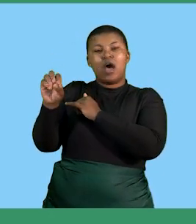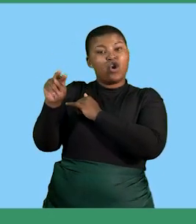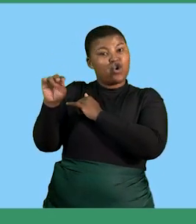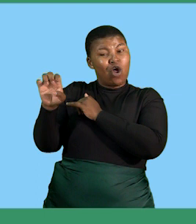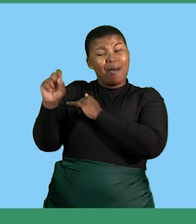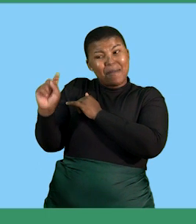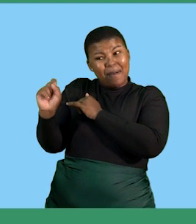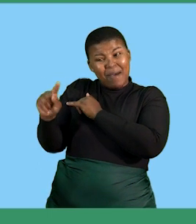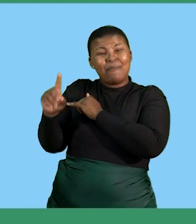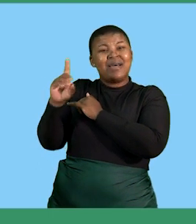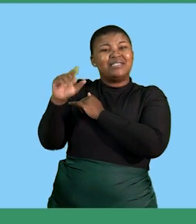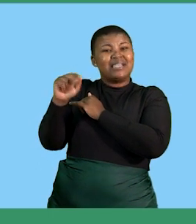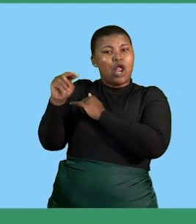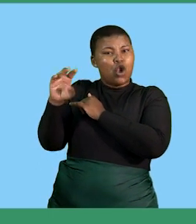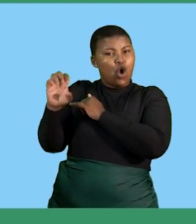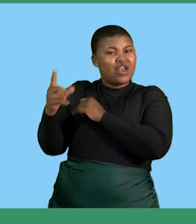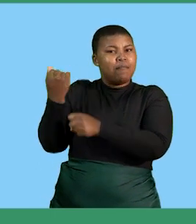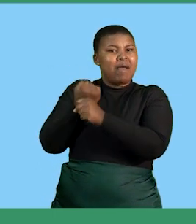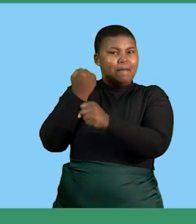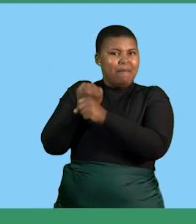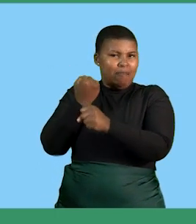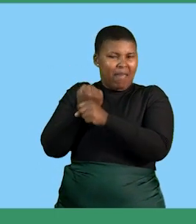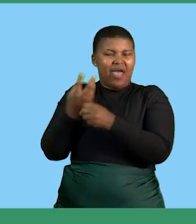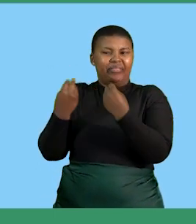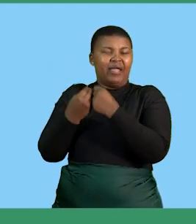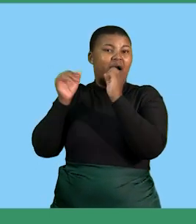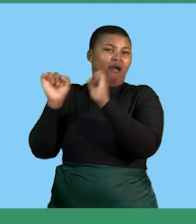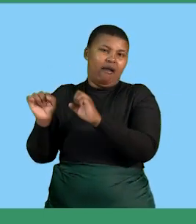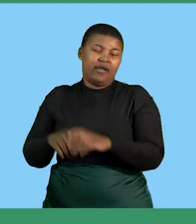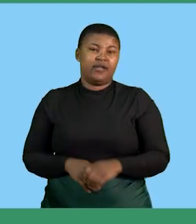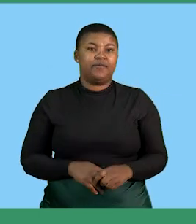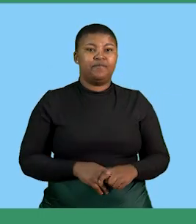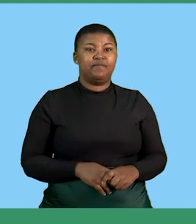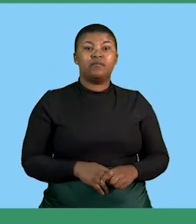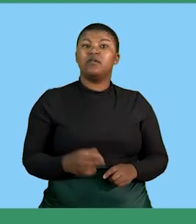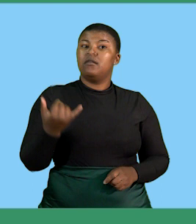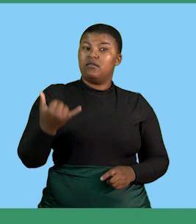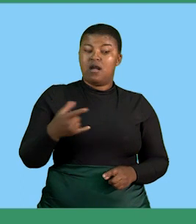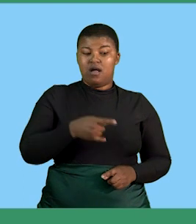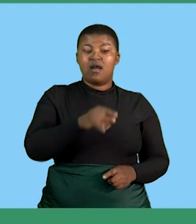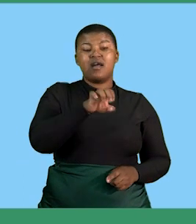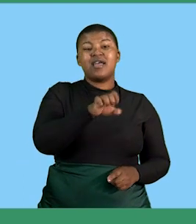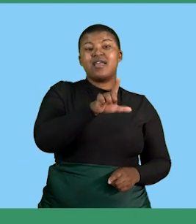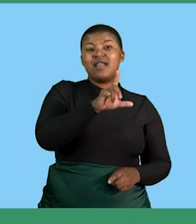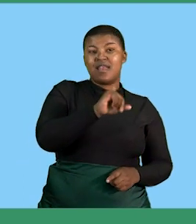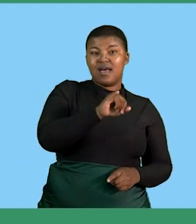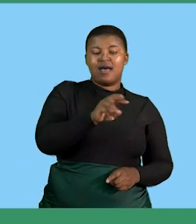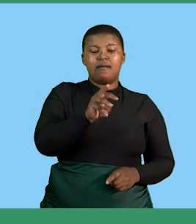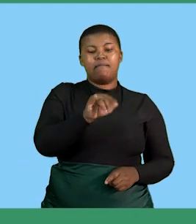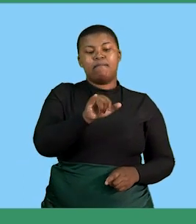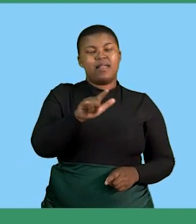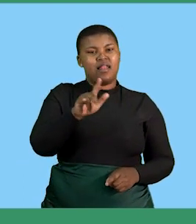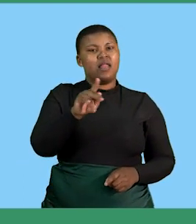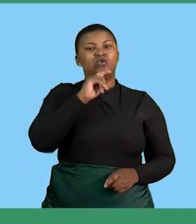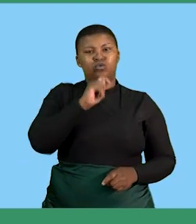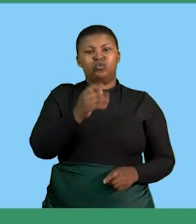So of course, Eli Milk Farm is supplying or providing Danone with milk. Therefore, we